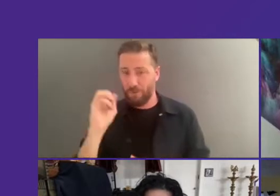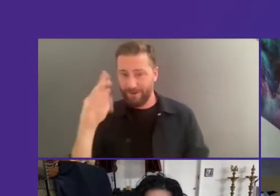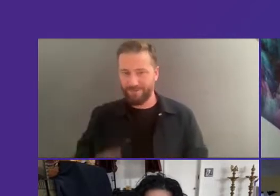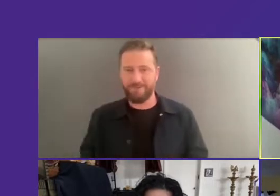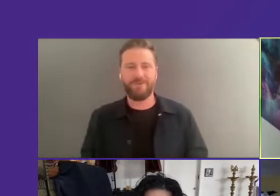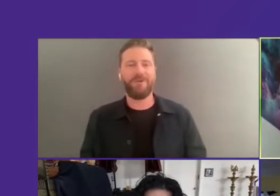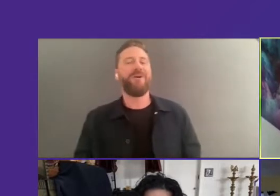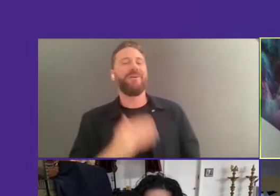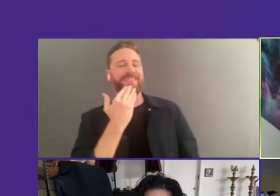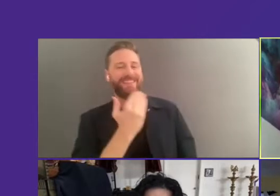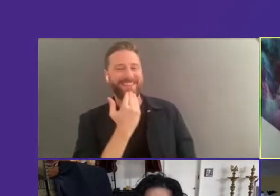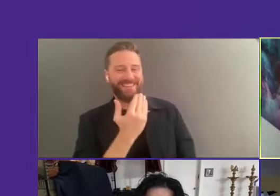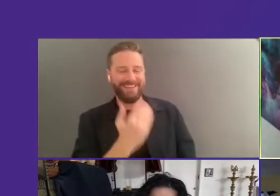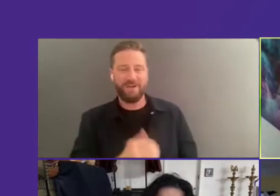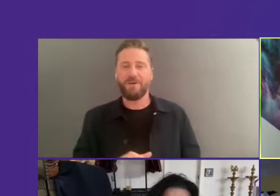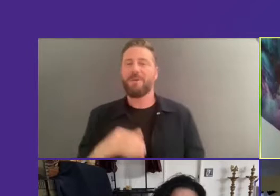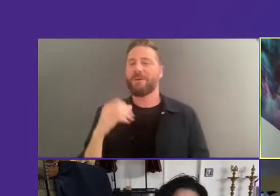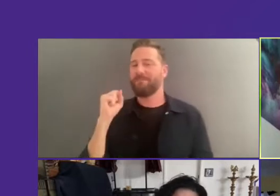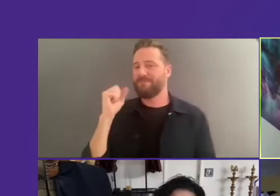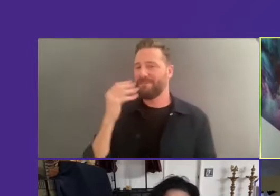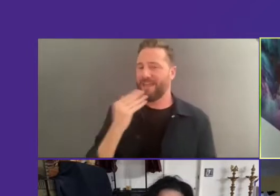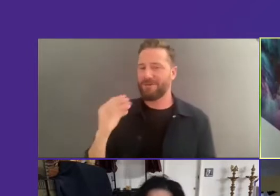All right, thank you, Sachiyo. So